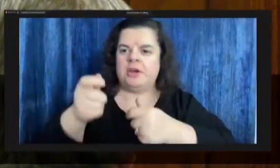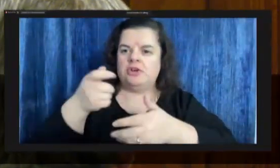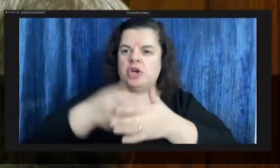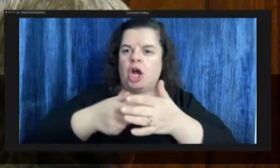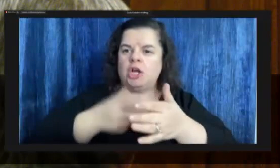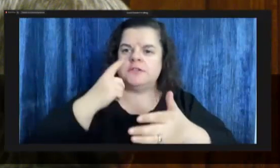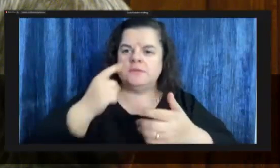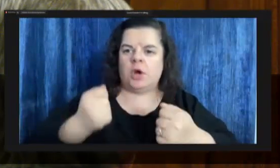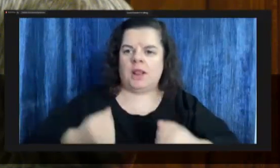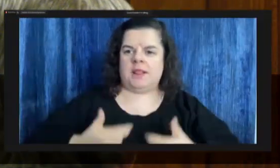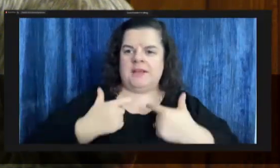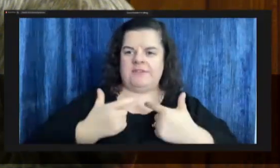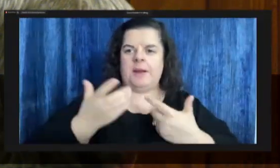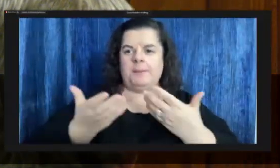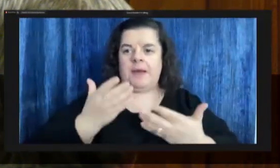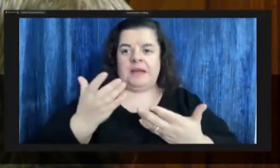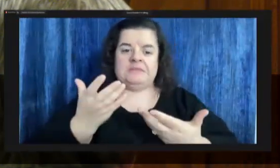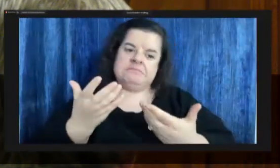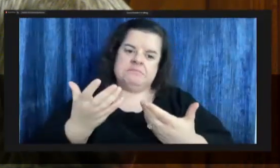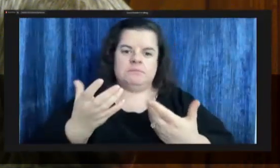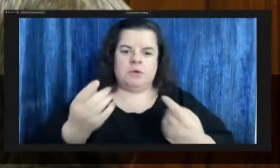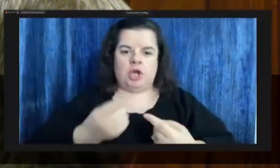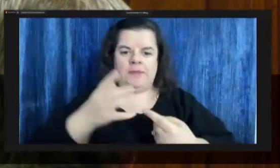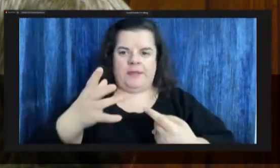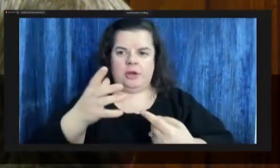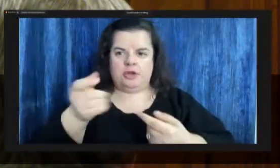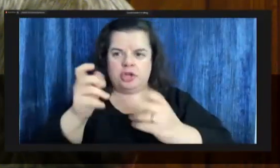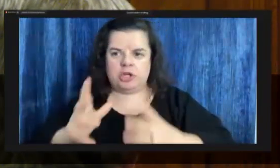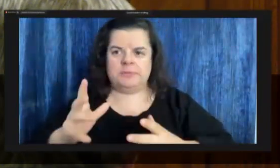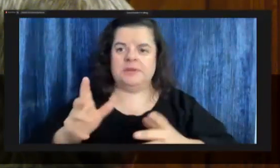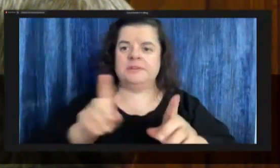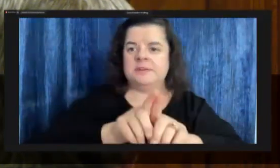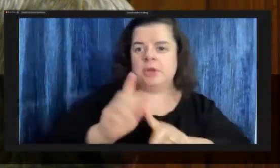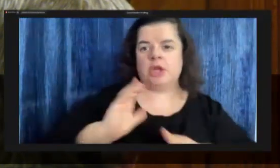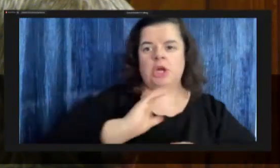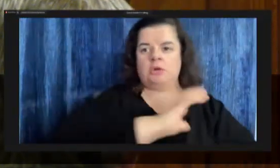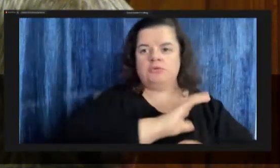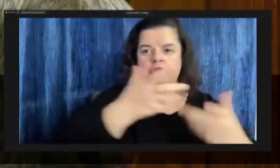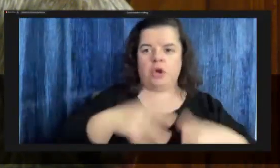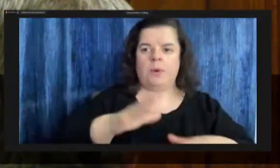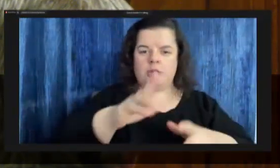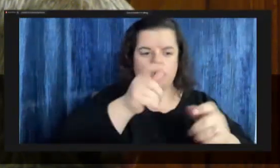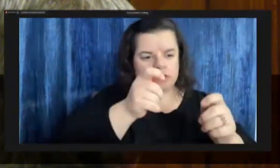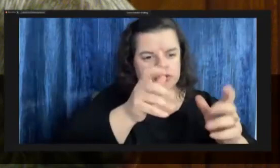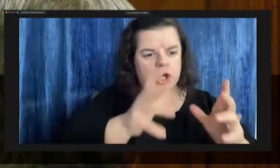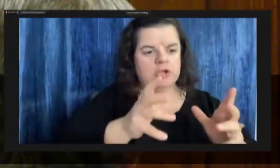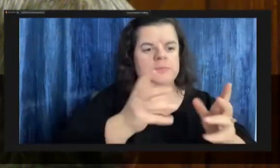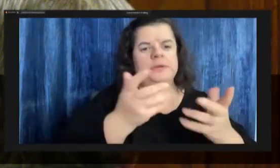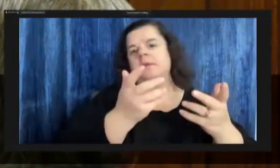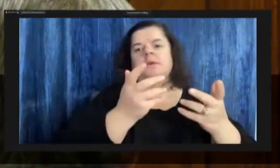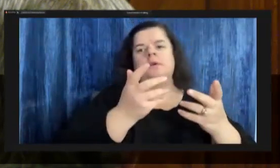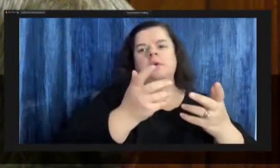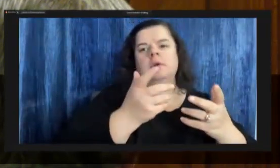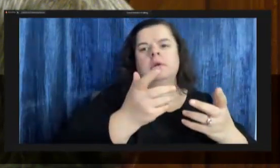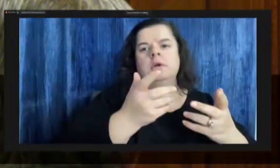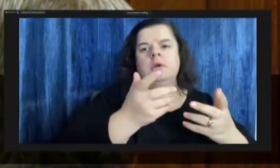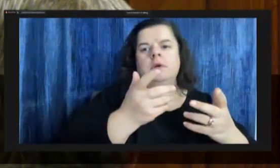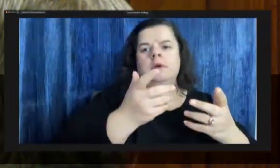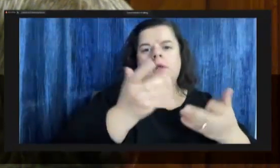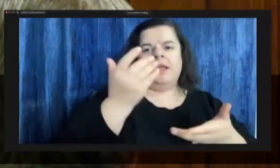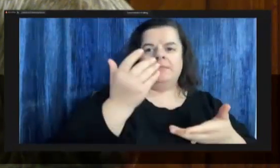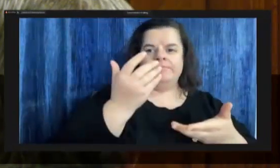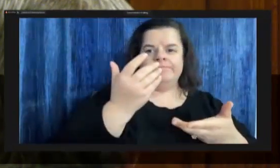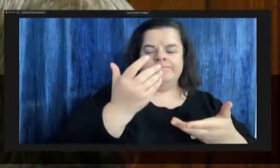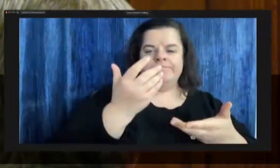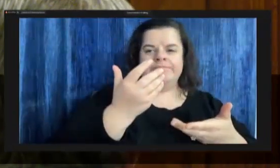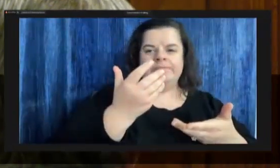judgment. Similarly, council members, we don't want you to have your judgment compromised because you haven't taken a cost of living increase in